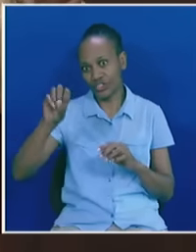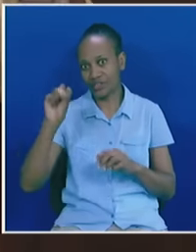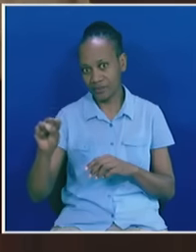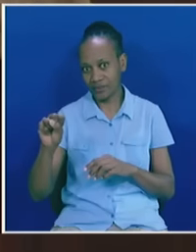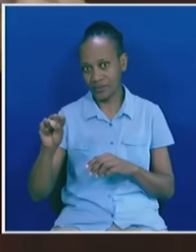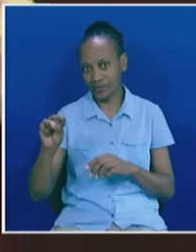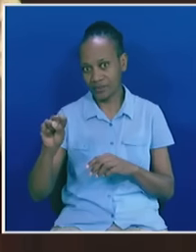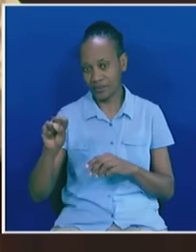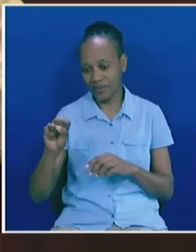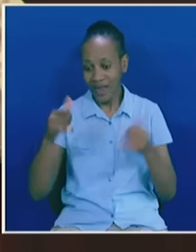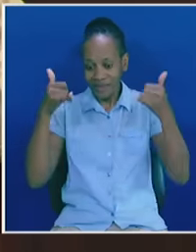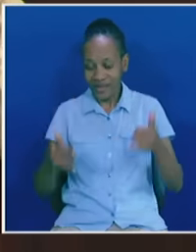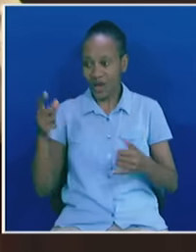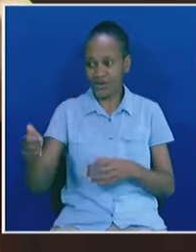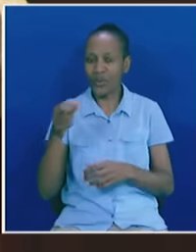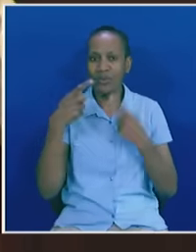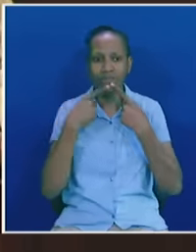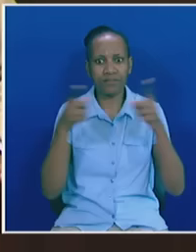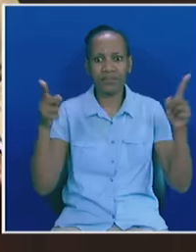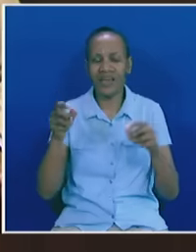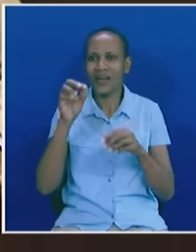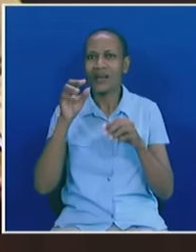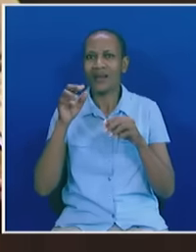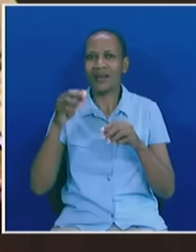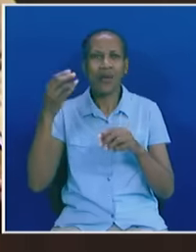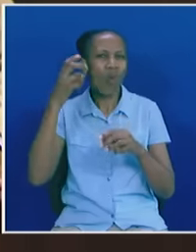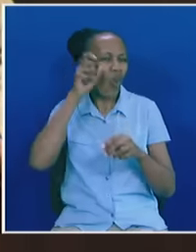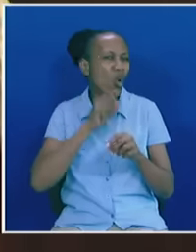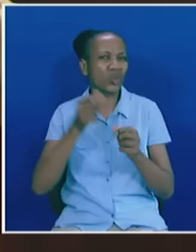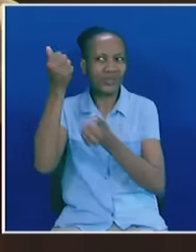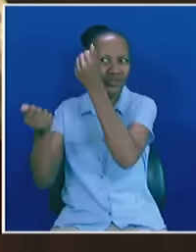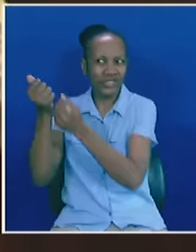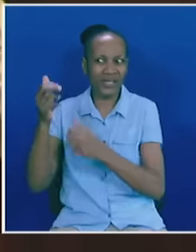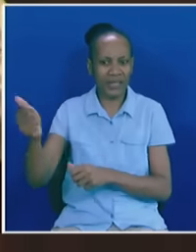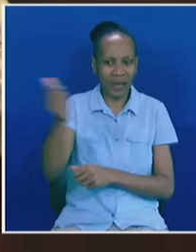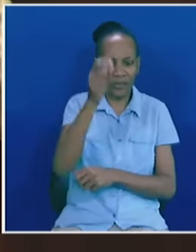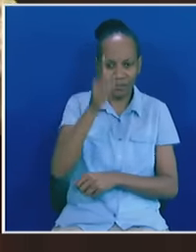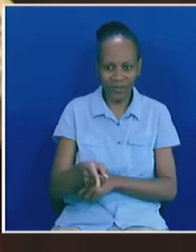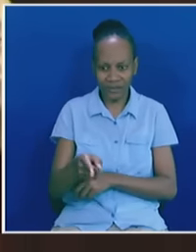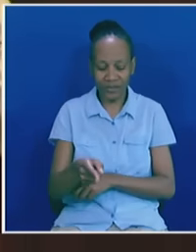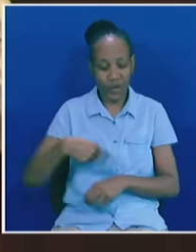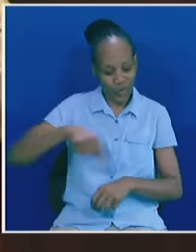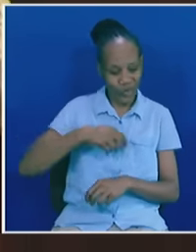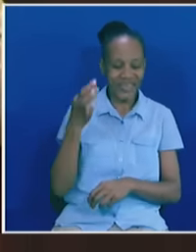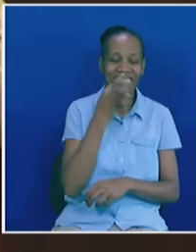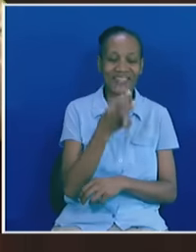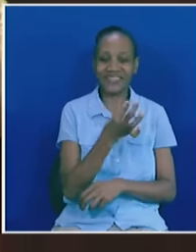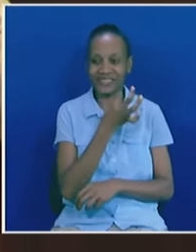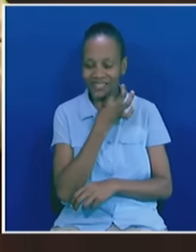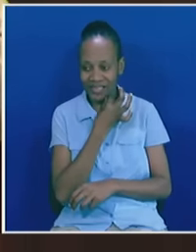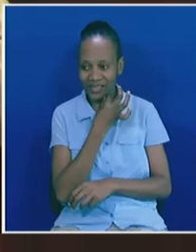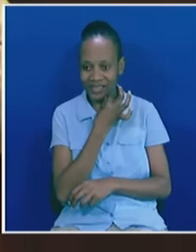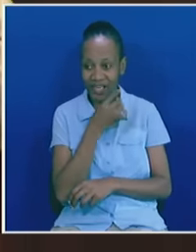judge, nithi akube ngiye appointwako, nifuna ukugijima futhi nimise, sithi kini, yekelani